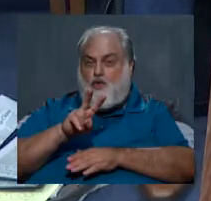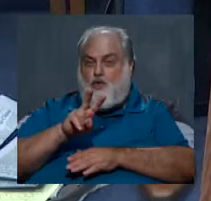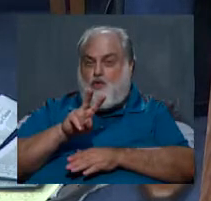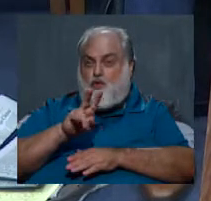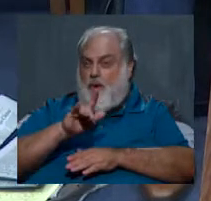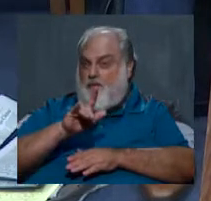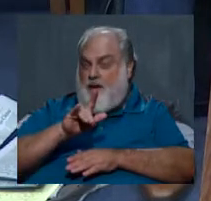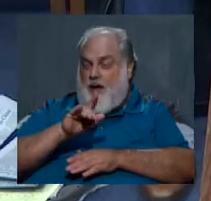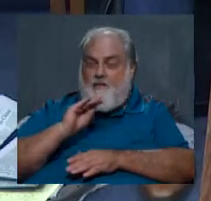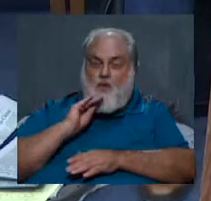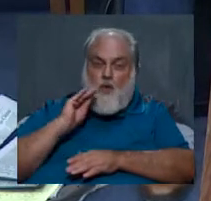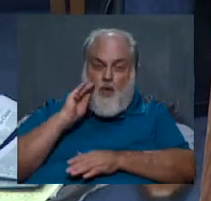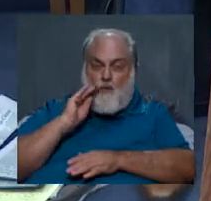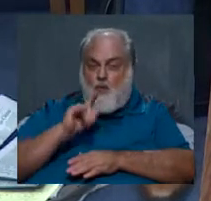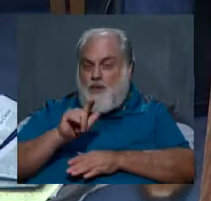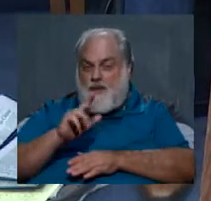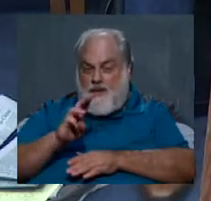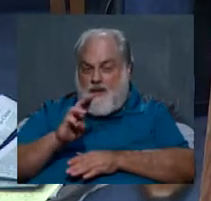per acre.